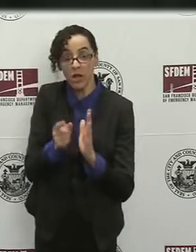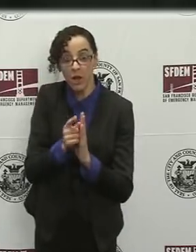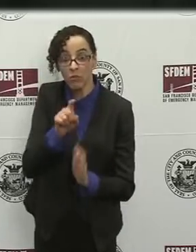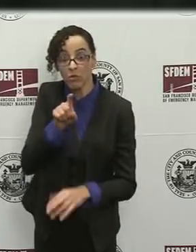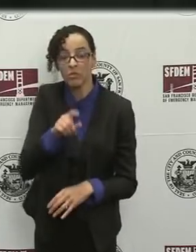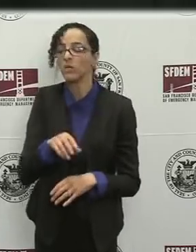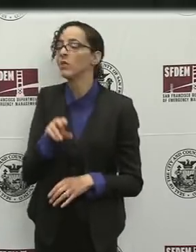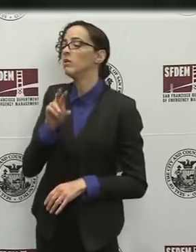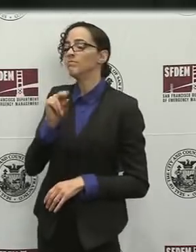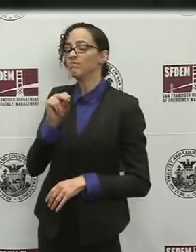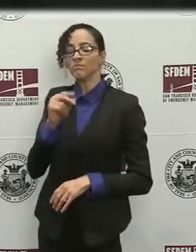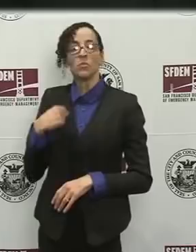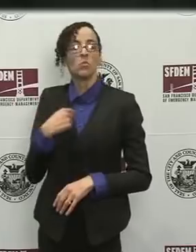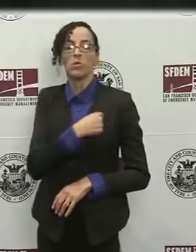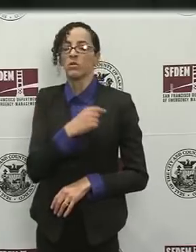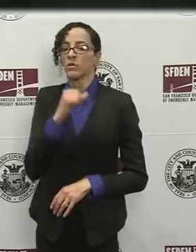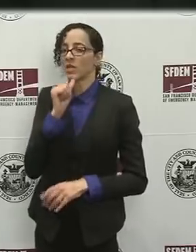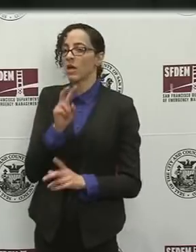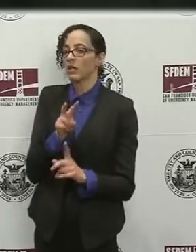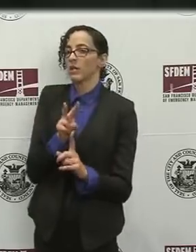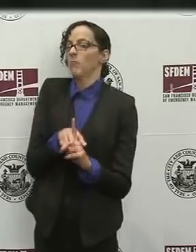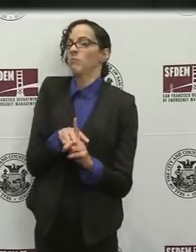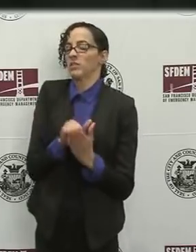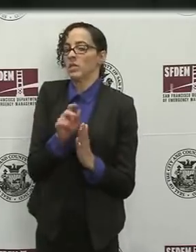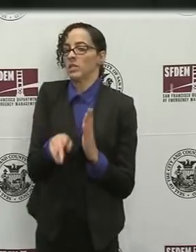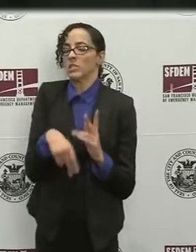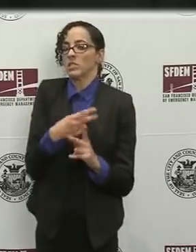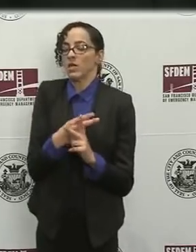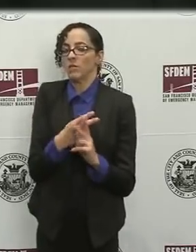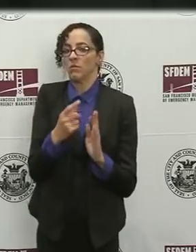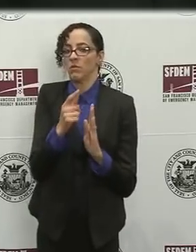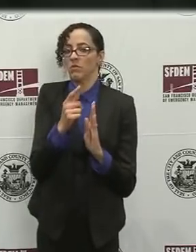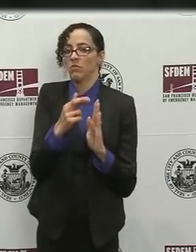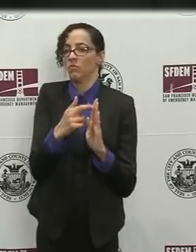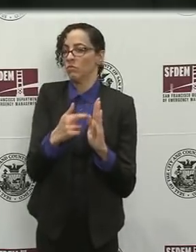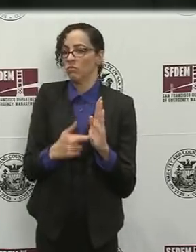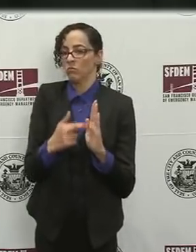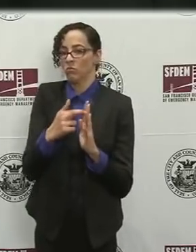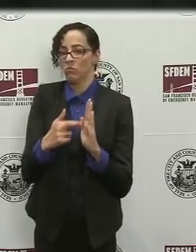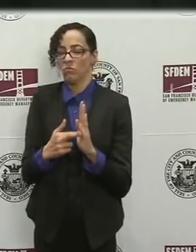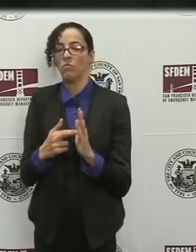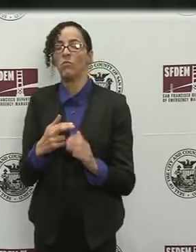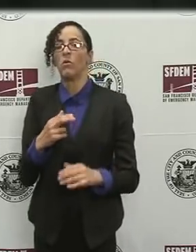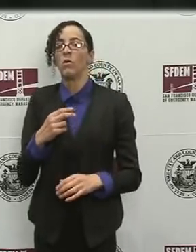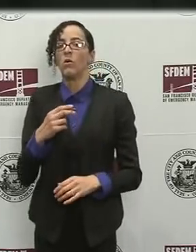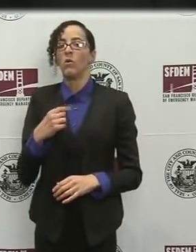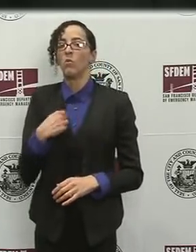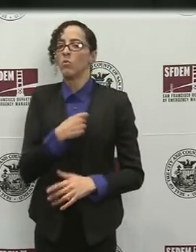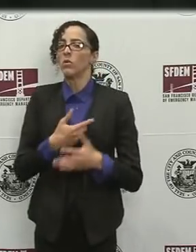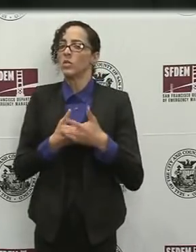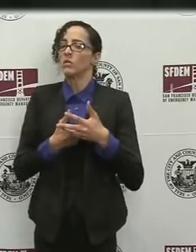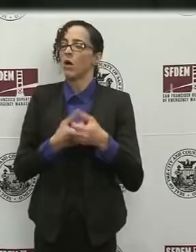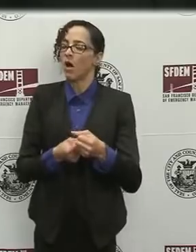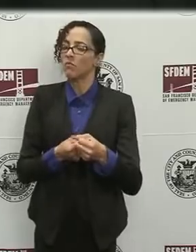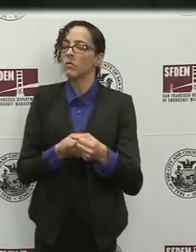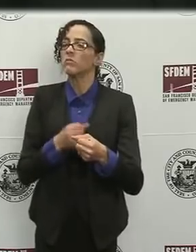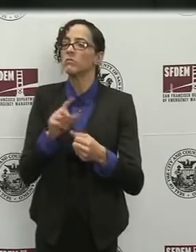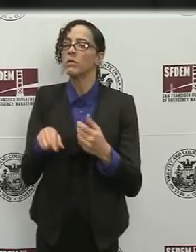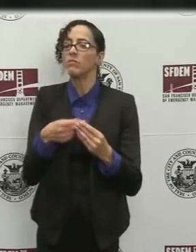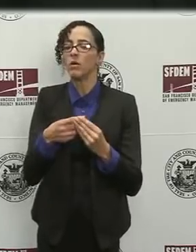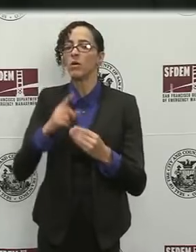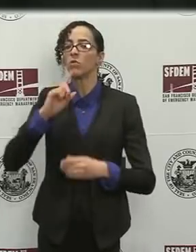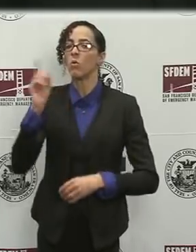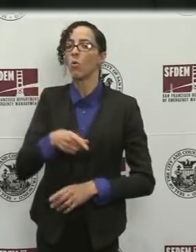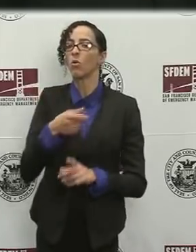public health orders that the mayor has and the director of public health has issued, and we believe that if we have